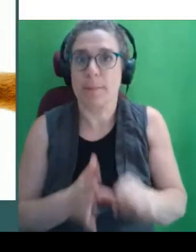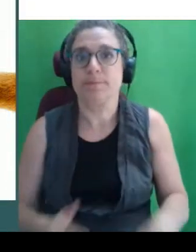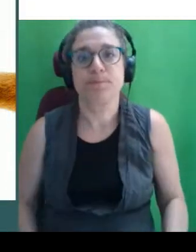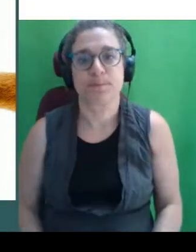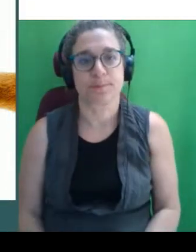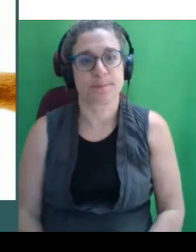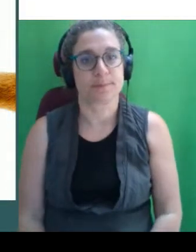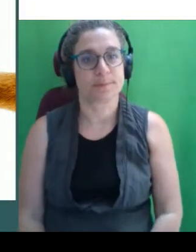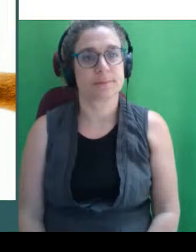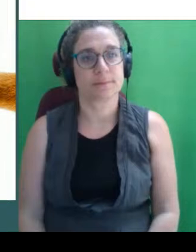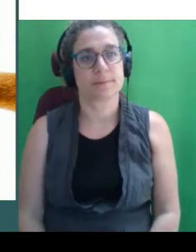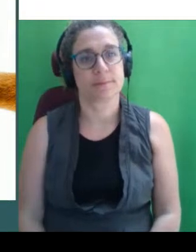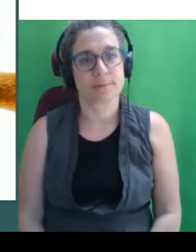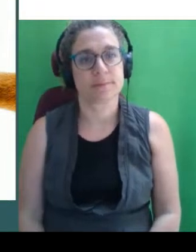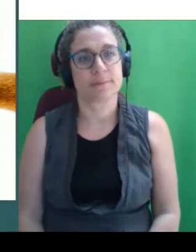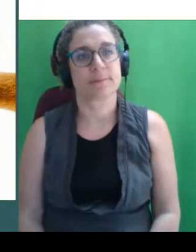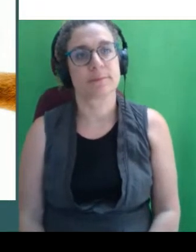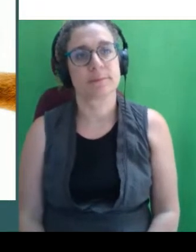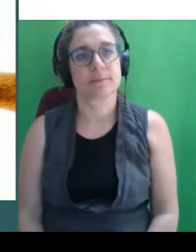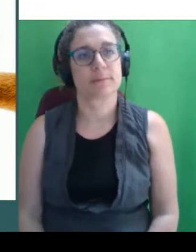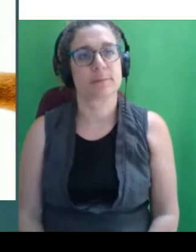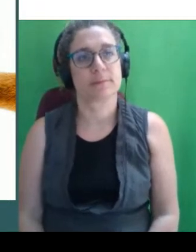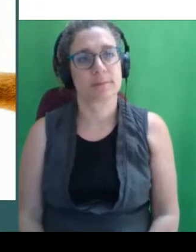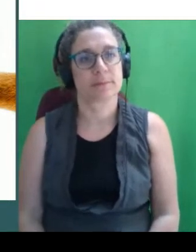Next slide, please.